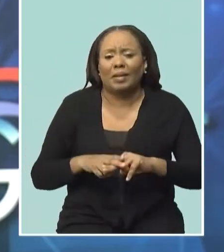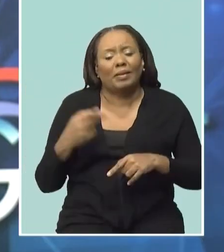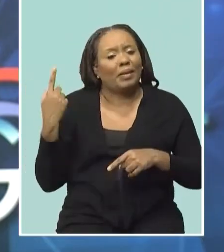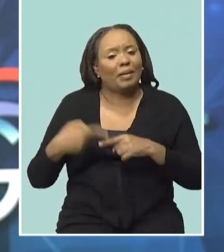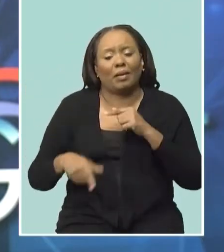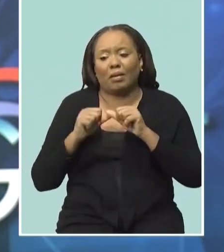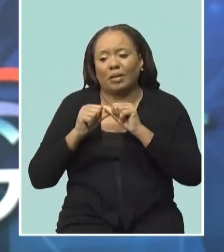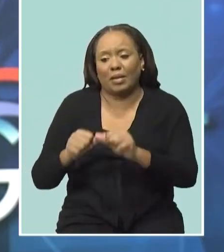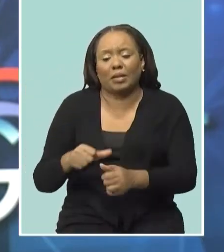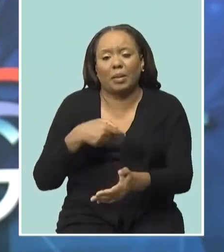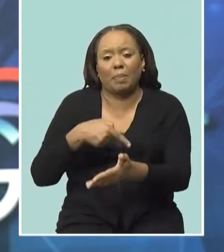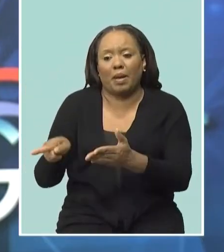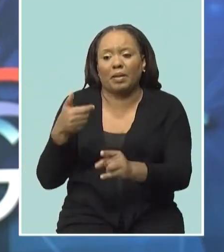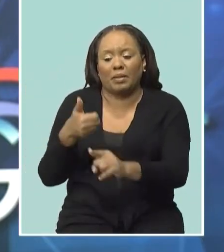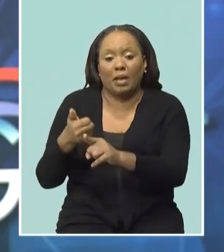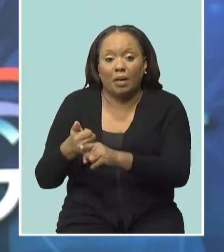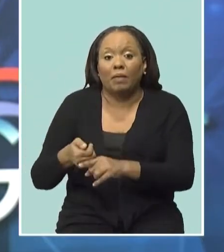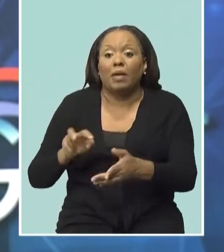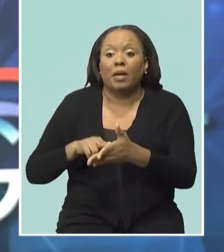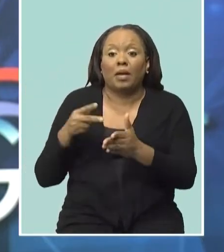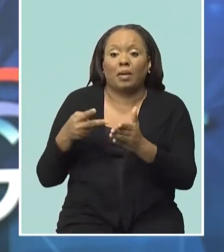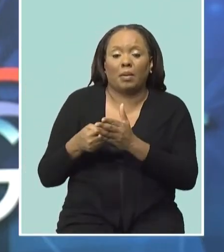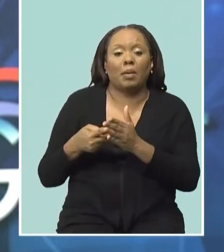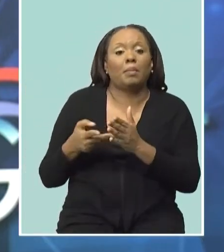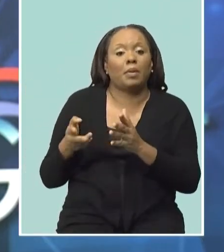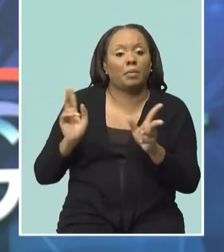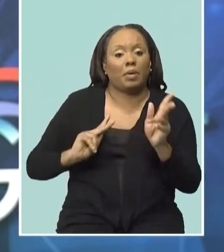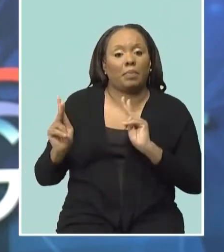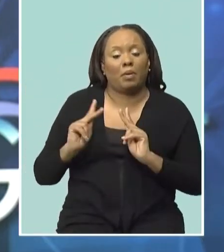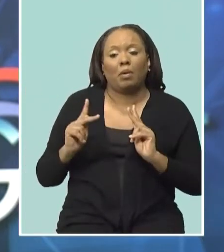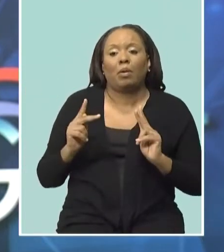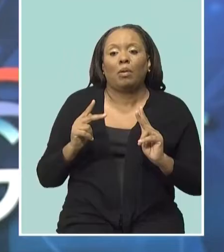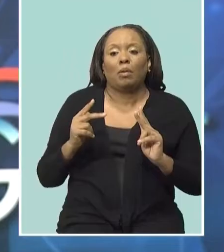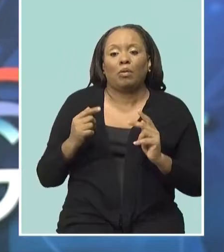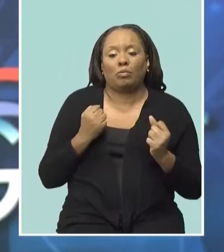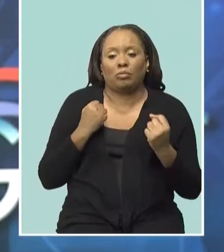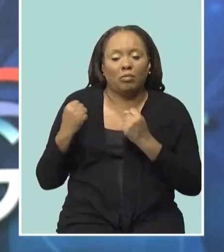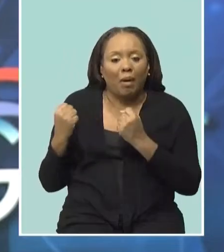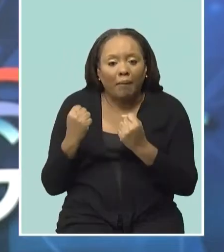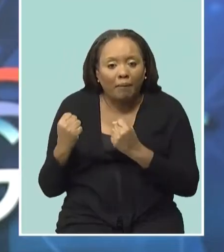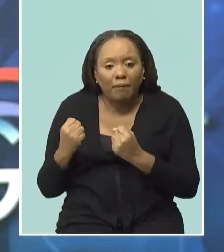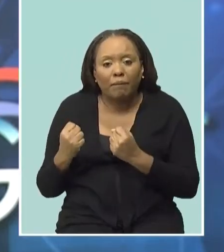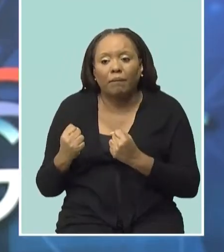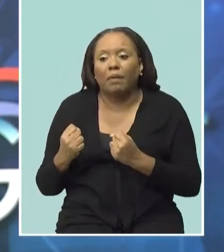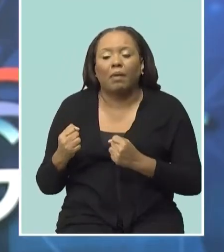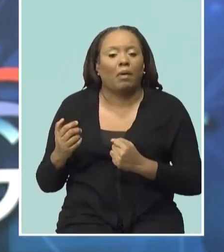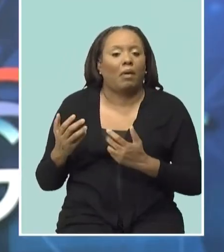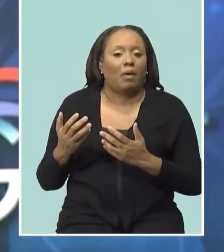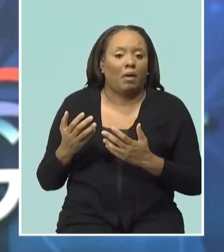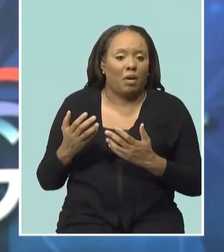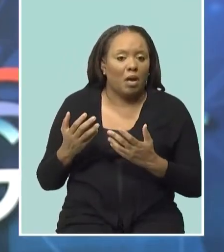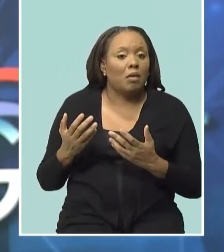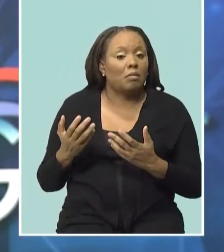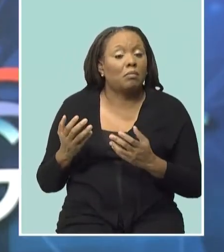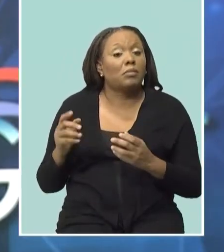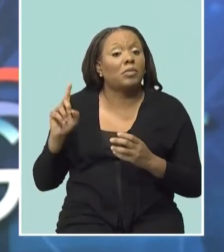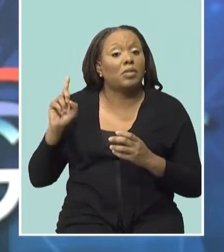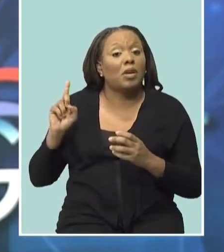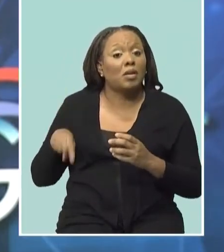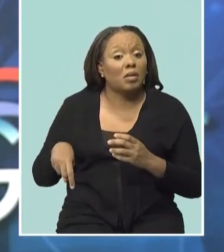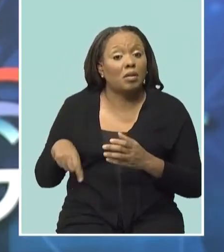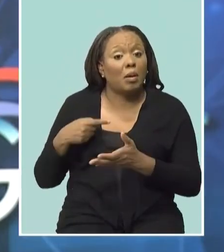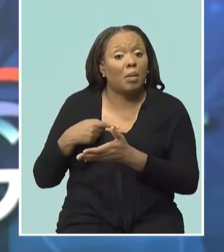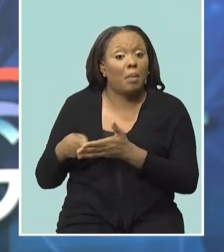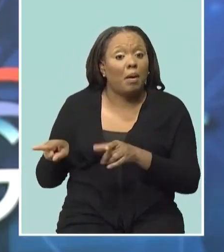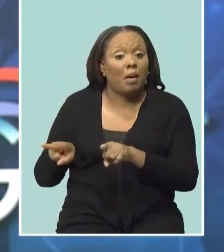either practical or affordable to do so. He says BICO is unable to shift from this position as the company simply